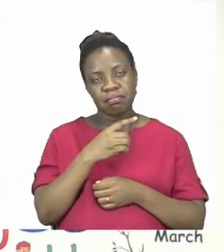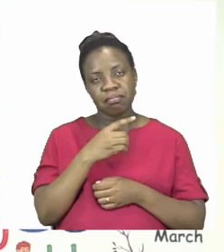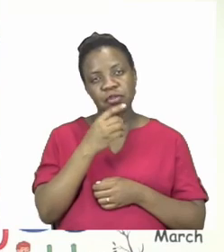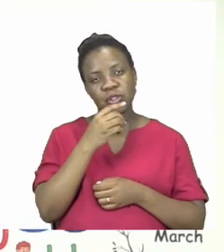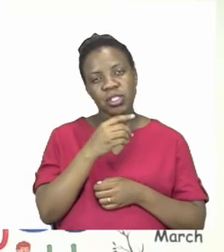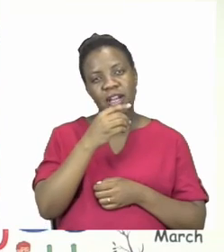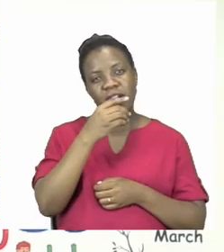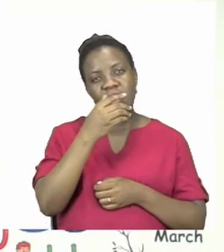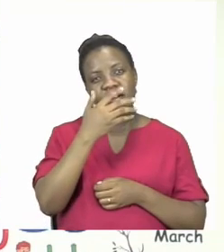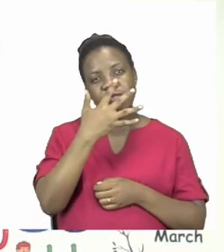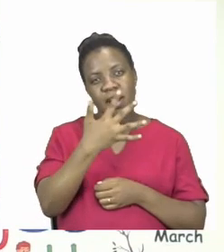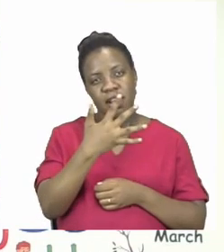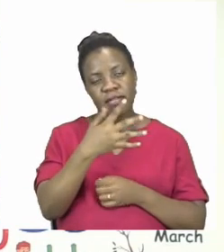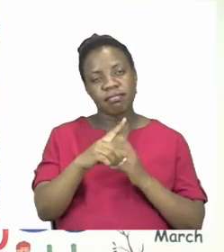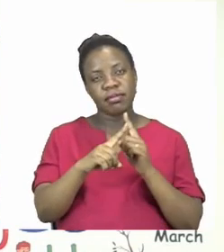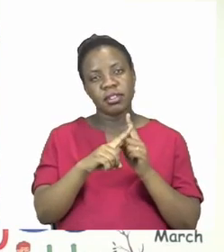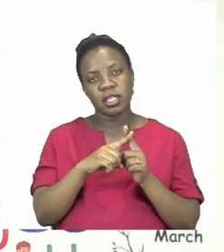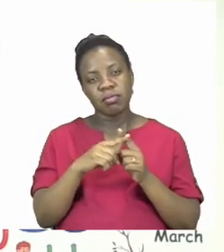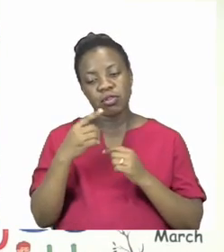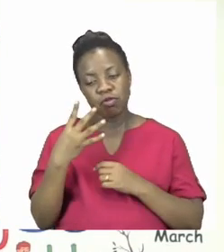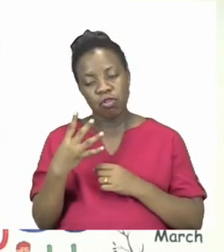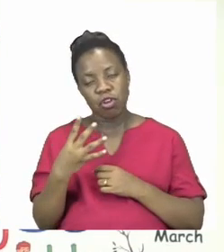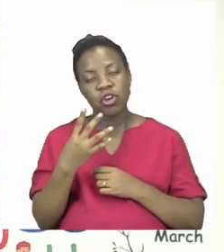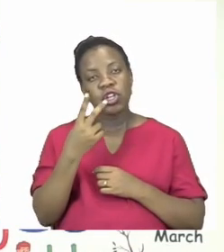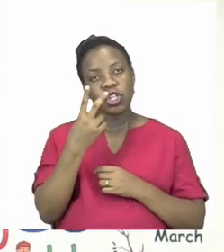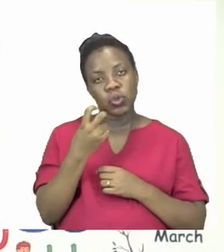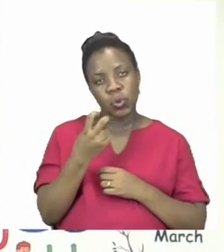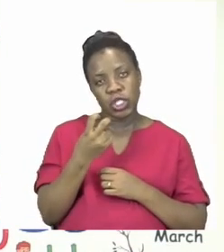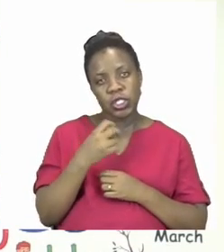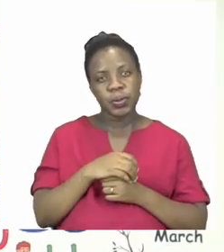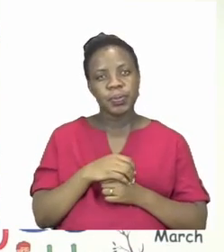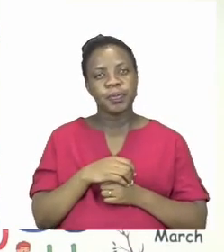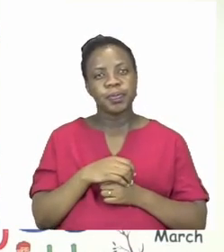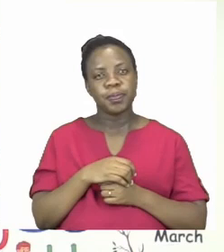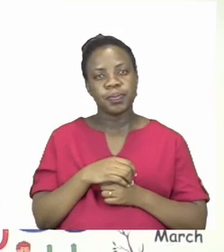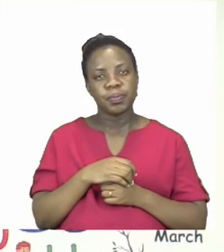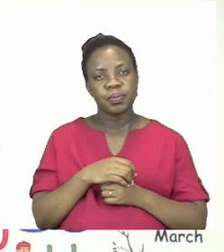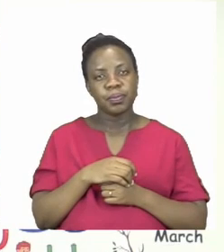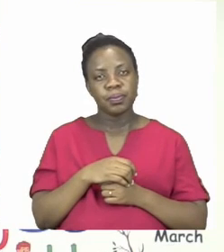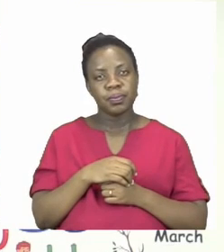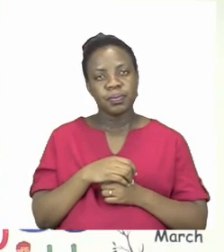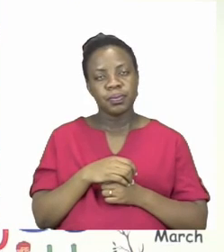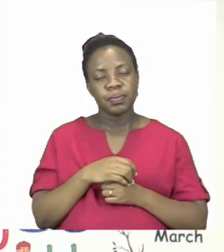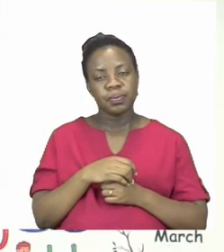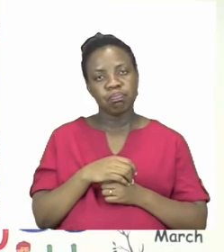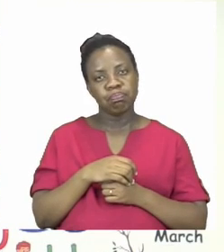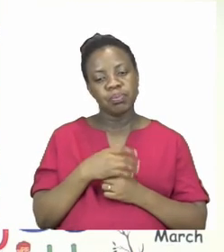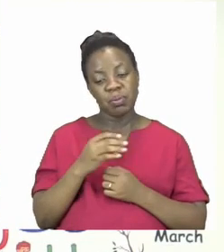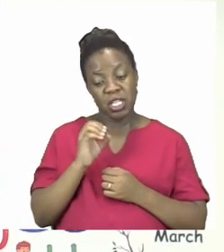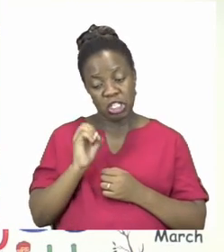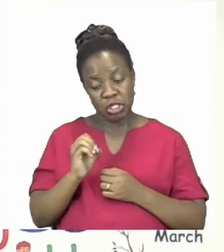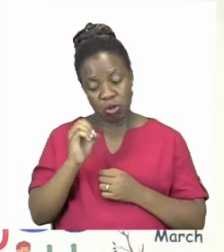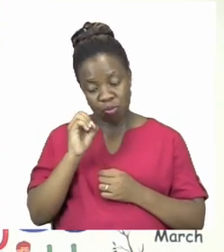we don't have enough space. So what are we going to do? We're going to carry on the 2. So the 2 is going to say